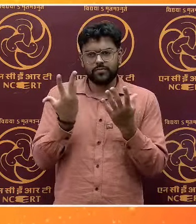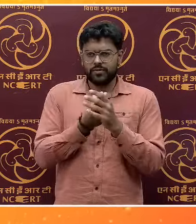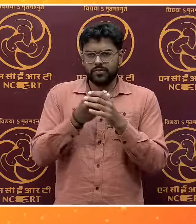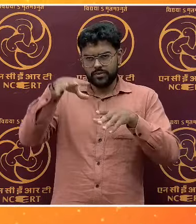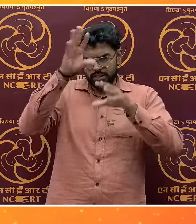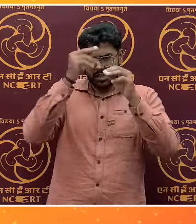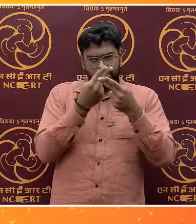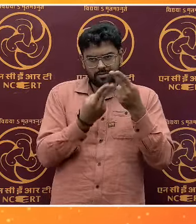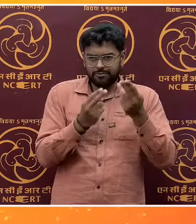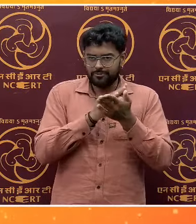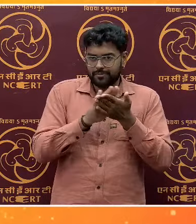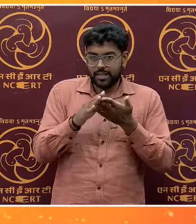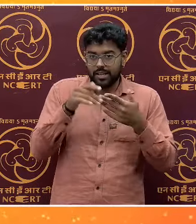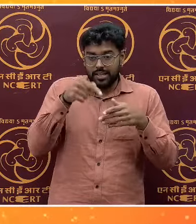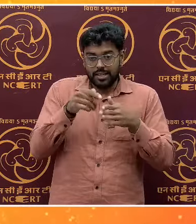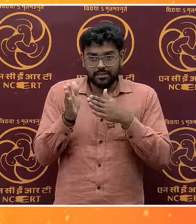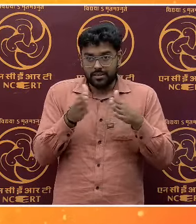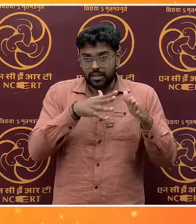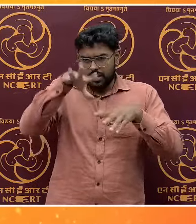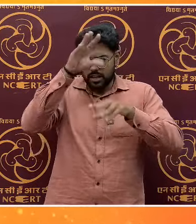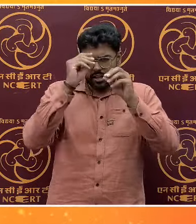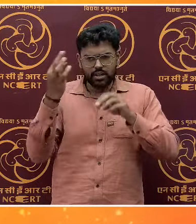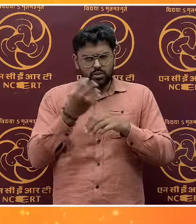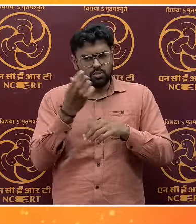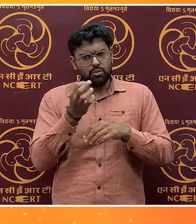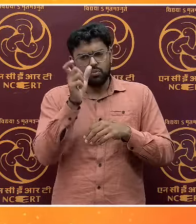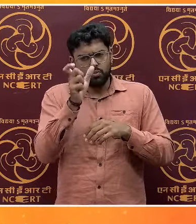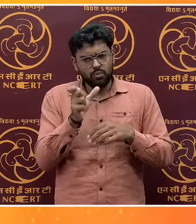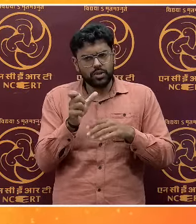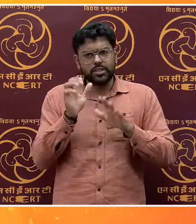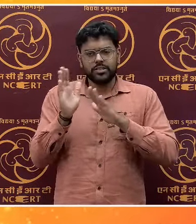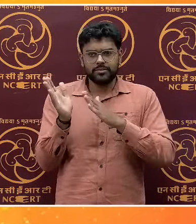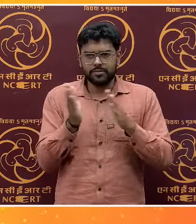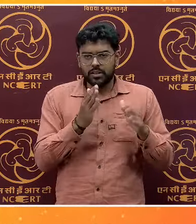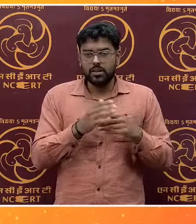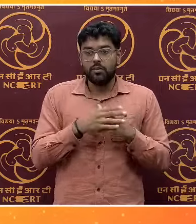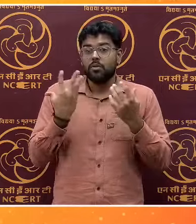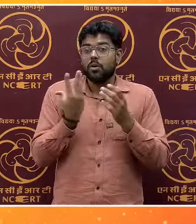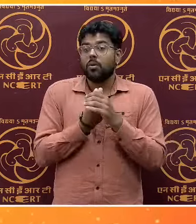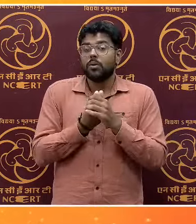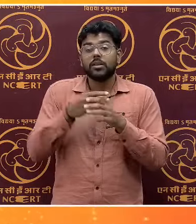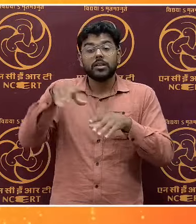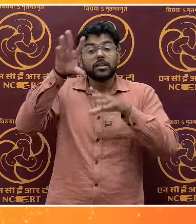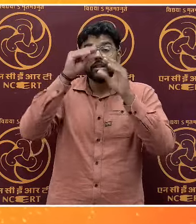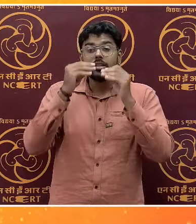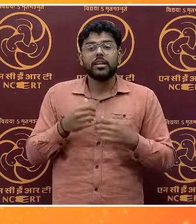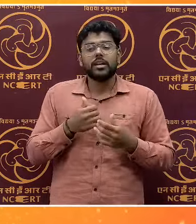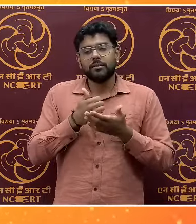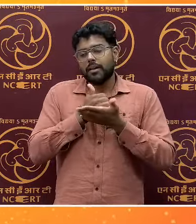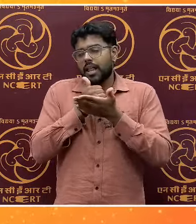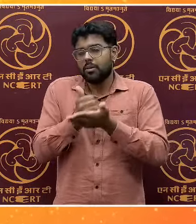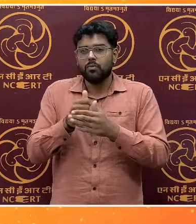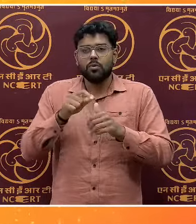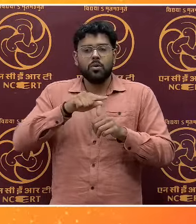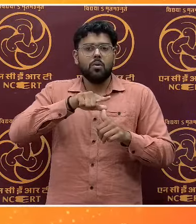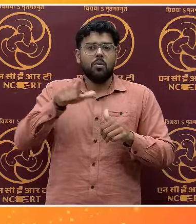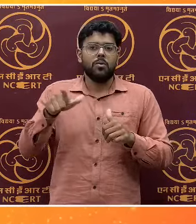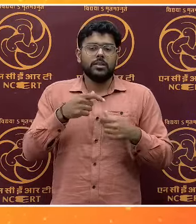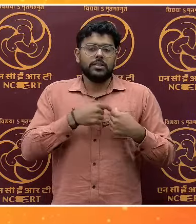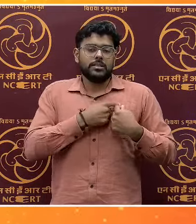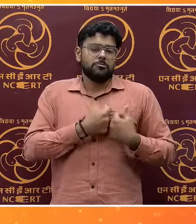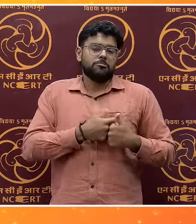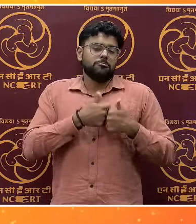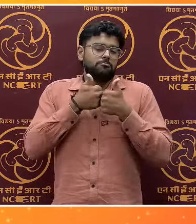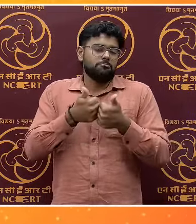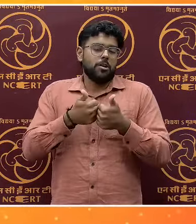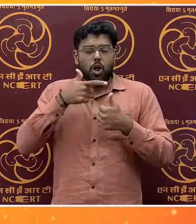this poem, apart from learning new words and new phrases, is to be good and kind always. Yes, ma'am. And to help others,